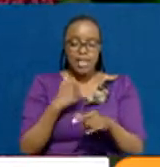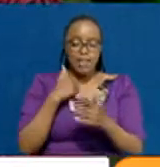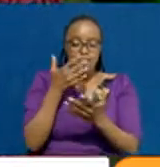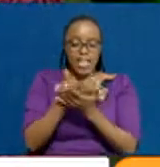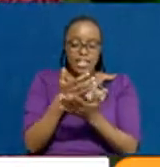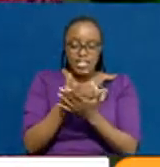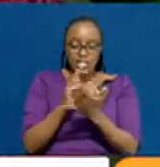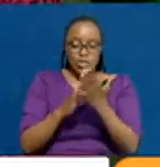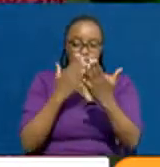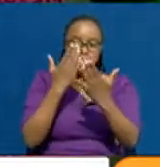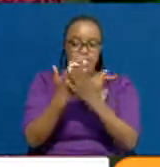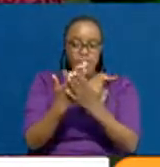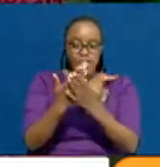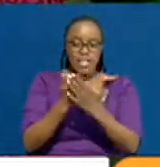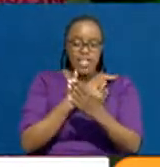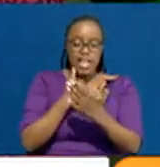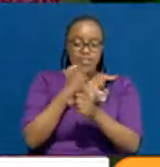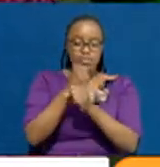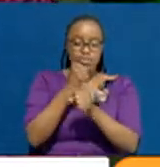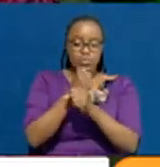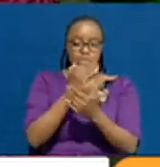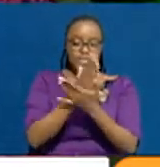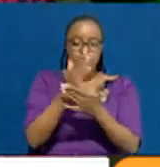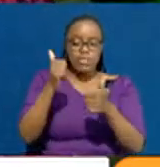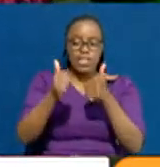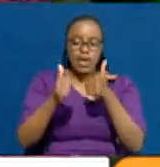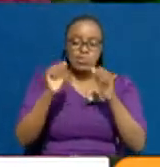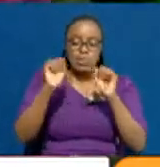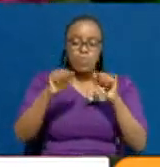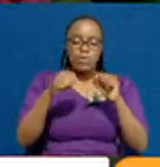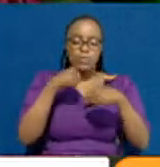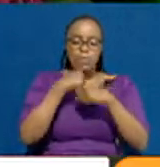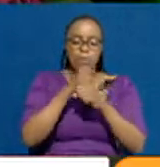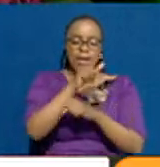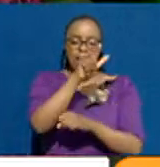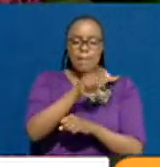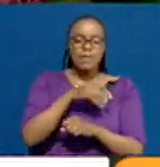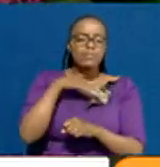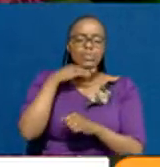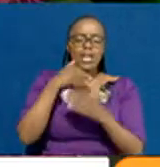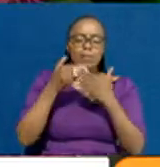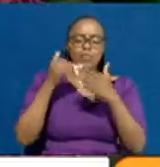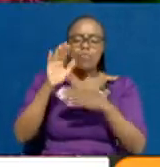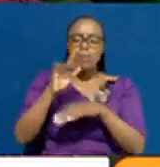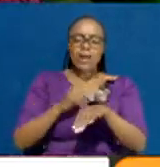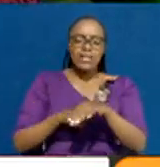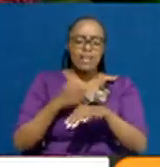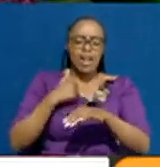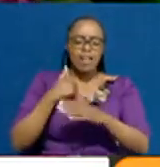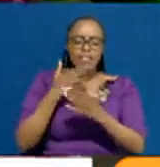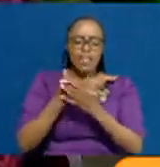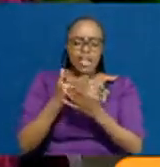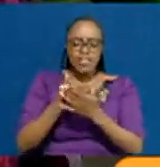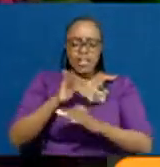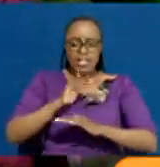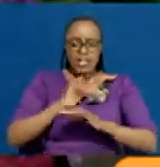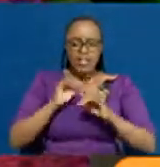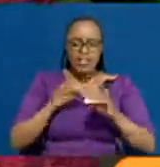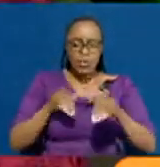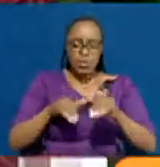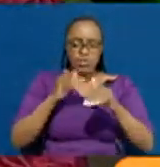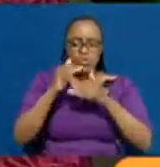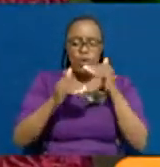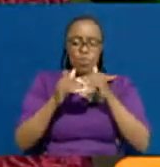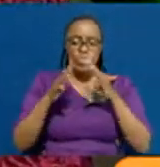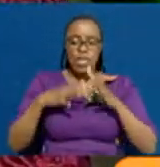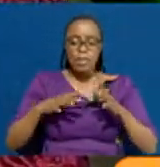to suggest that they'll do something that will cause someone to die prematurely. So we don't have enough evidence. We need to follow up all the